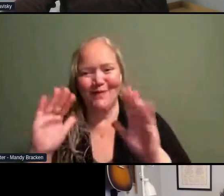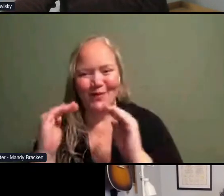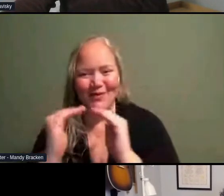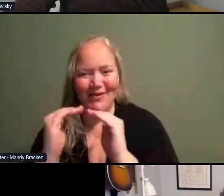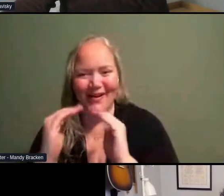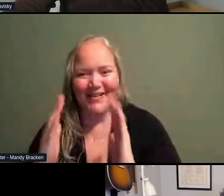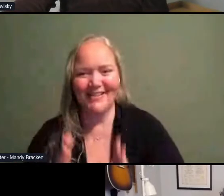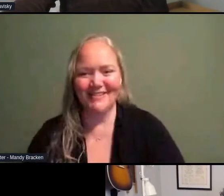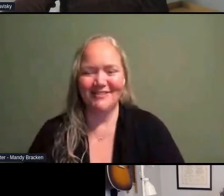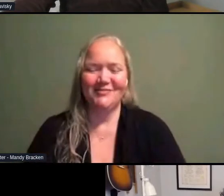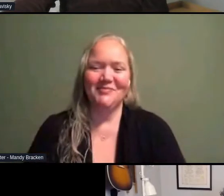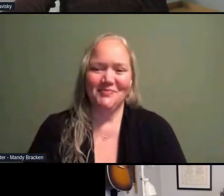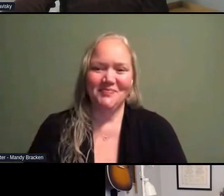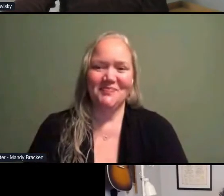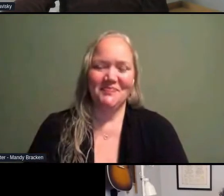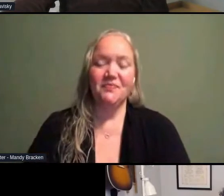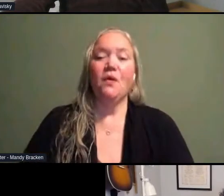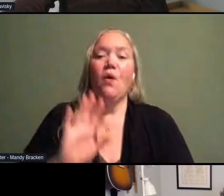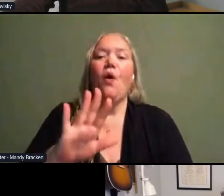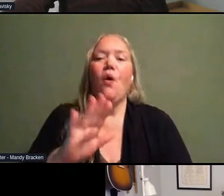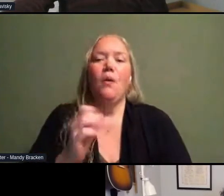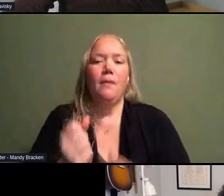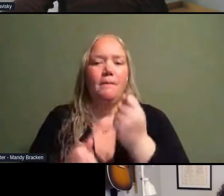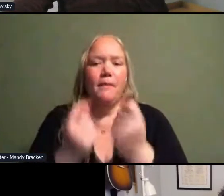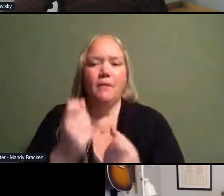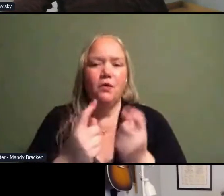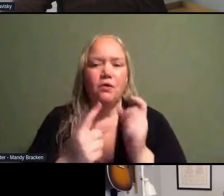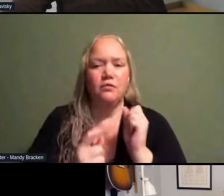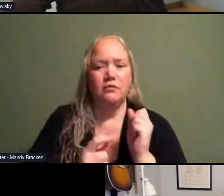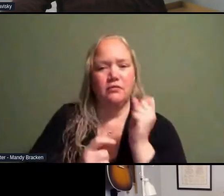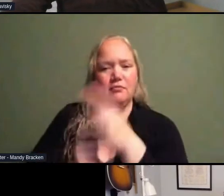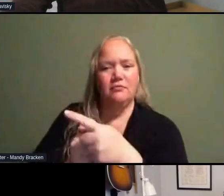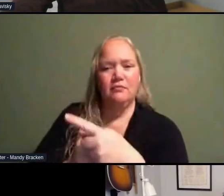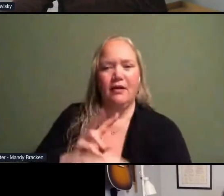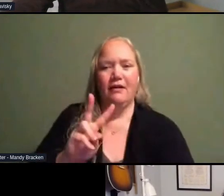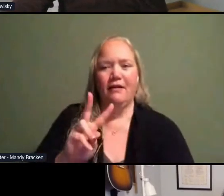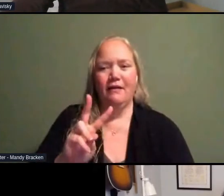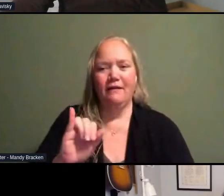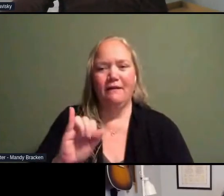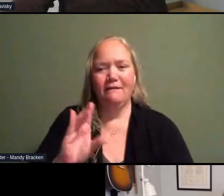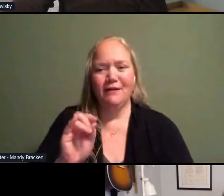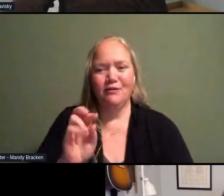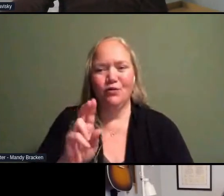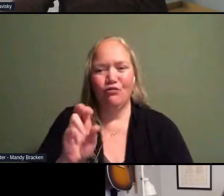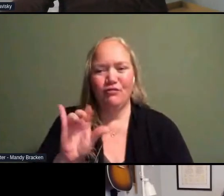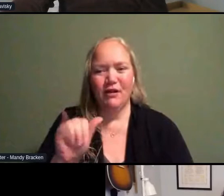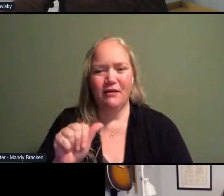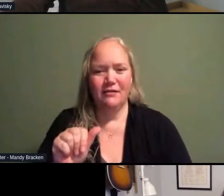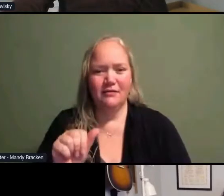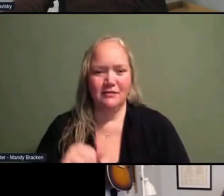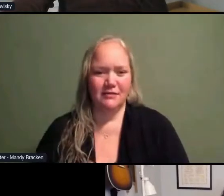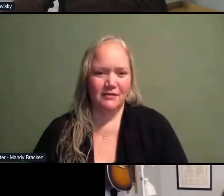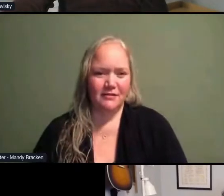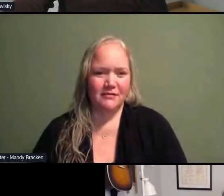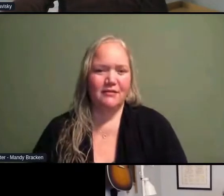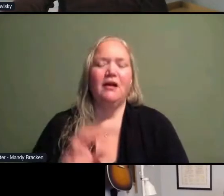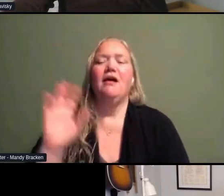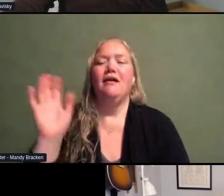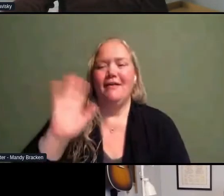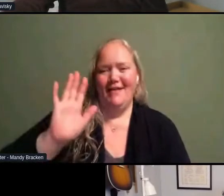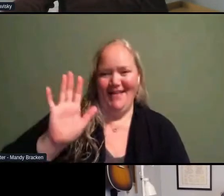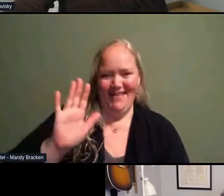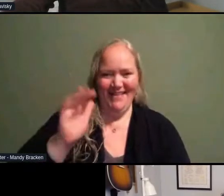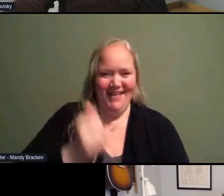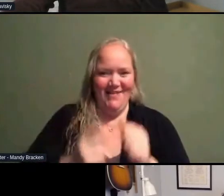Oh, popcorn to Victoria. What did I just do? Hello, everyone. I'm glad to be here. My name is Victoria